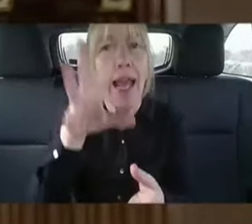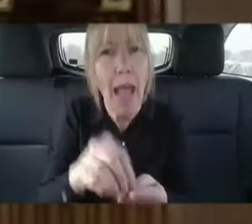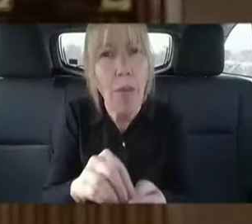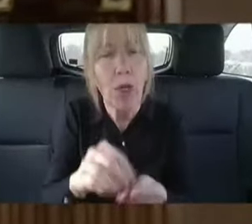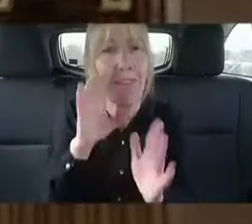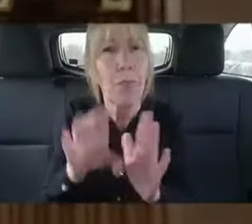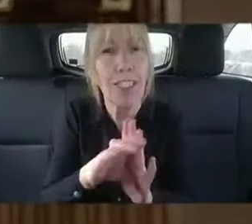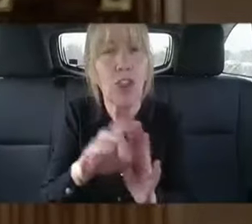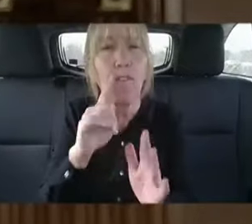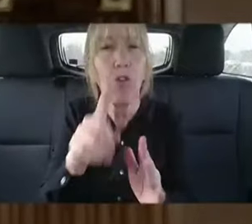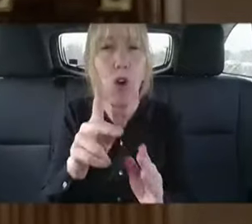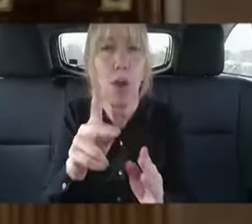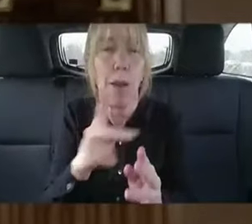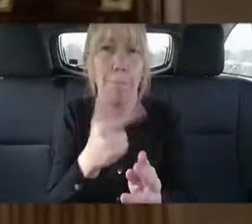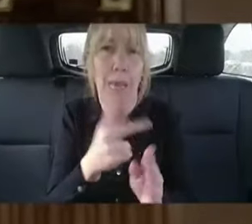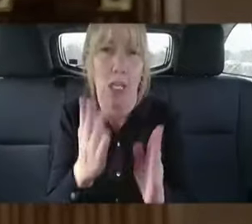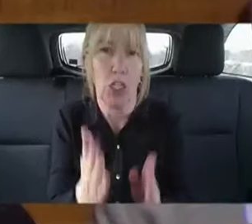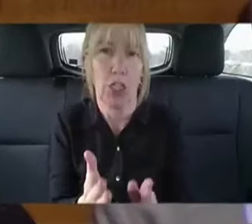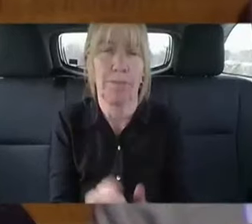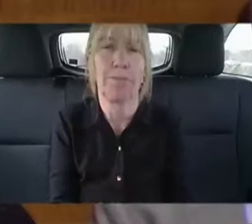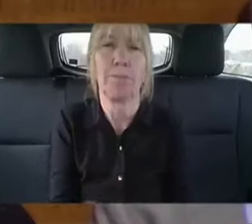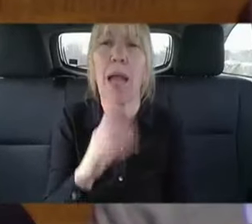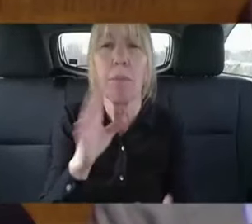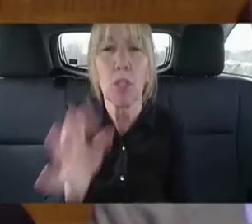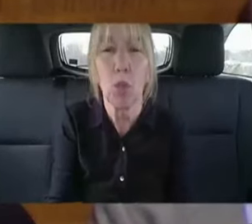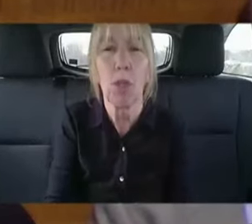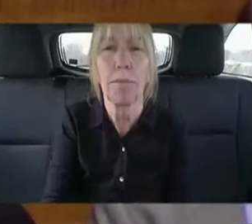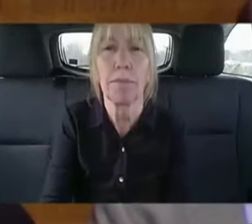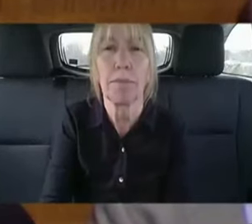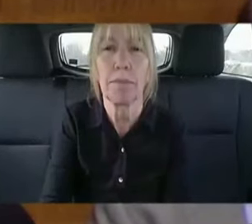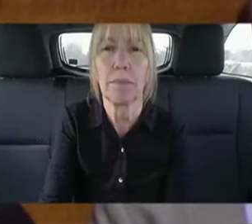for patients. Absolutely. Anyone else?